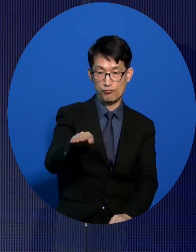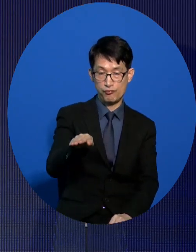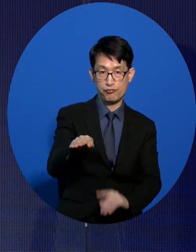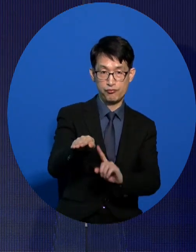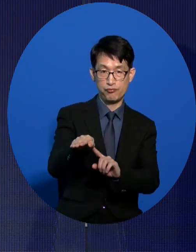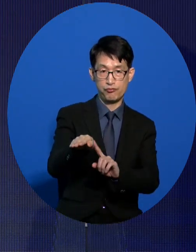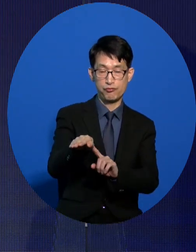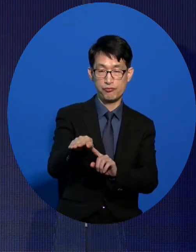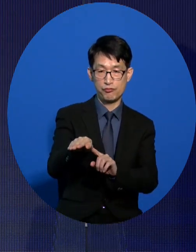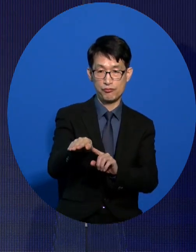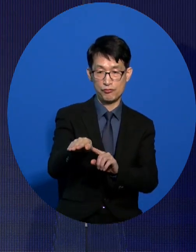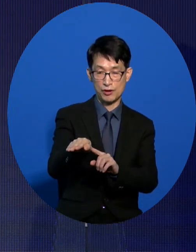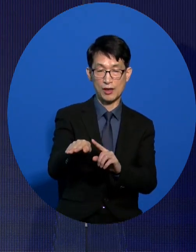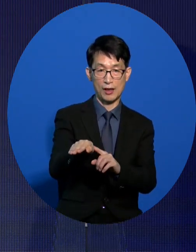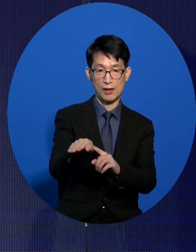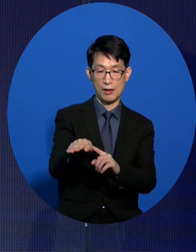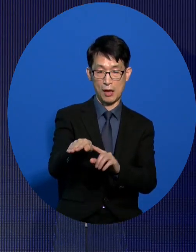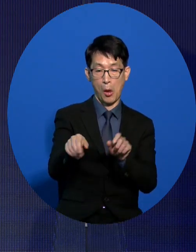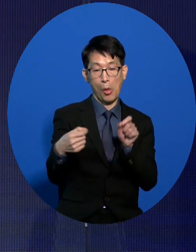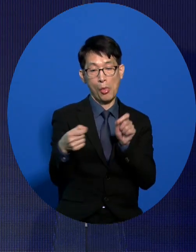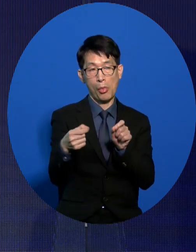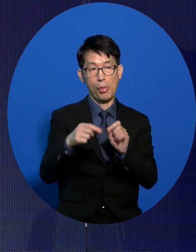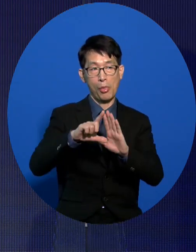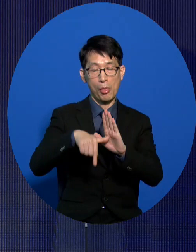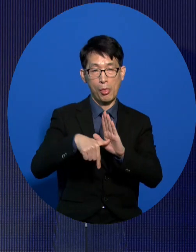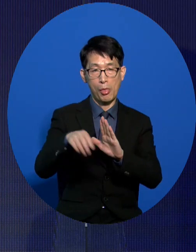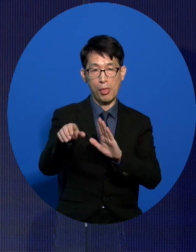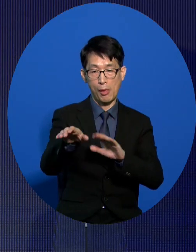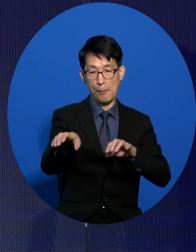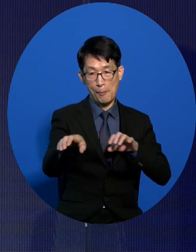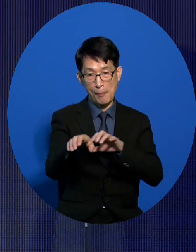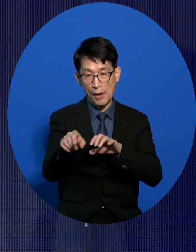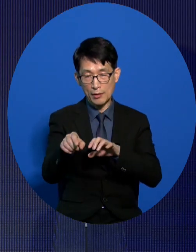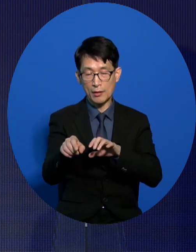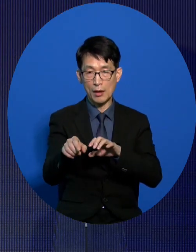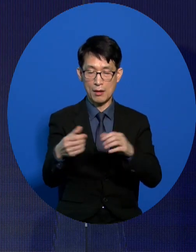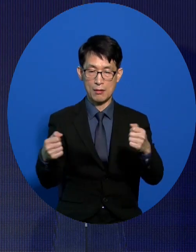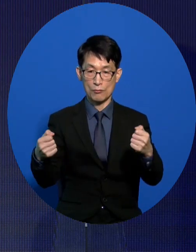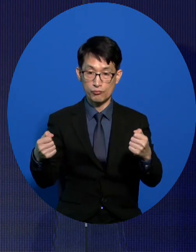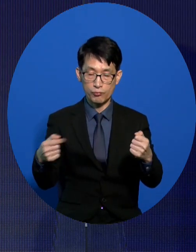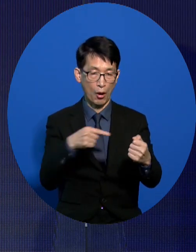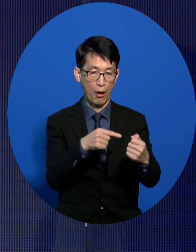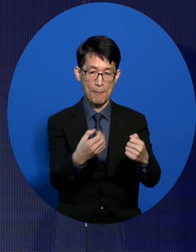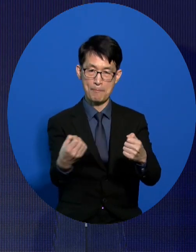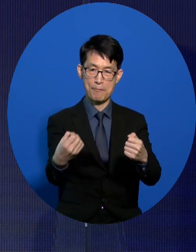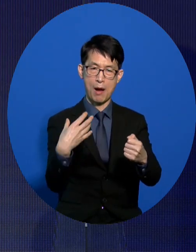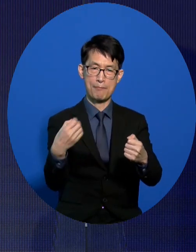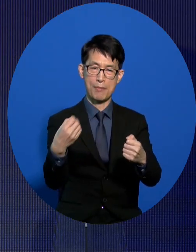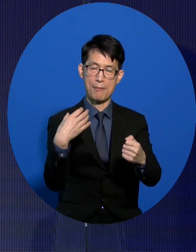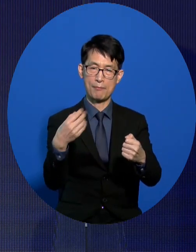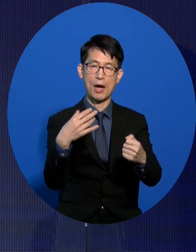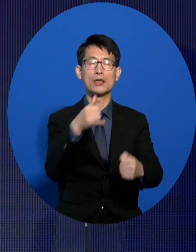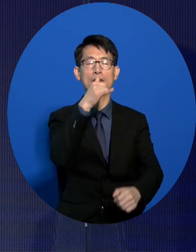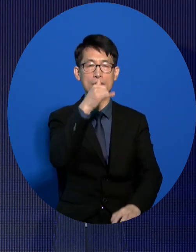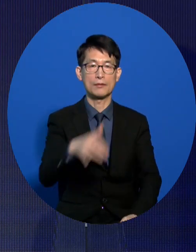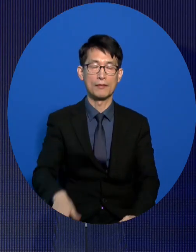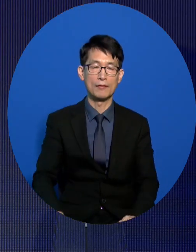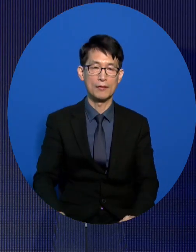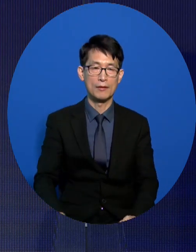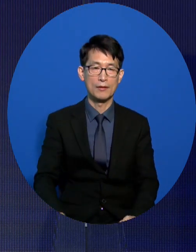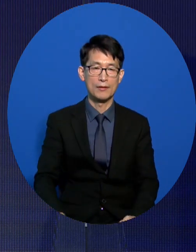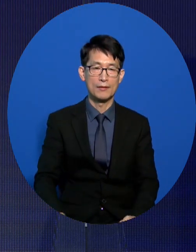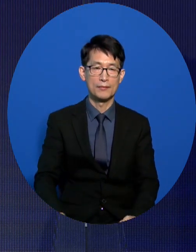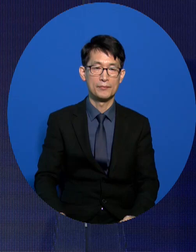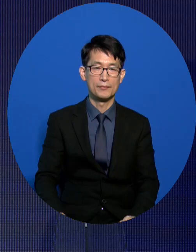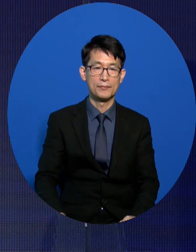there are some alarms going off to ensure that cars do not clash. So it's a system to ensure that automobiles